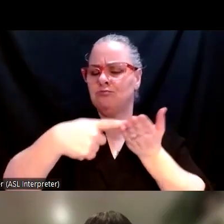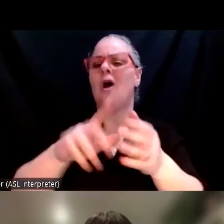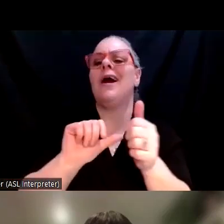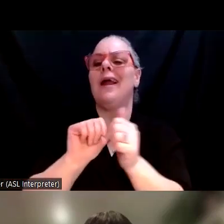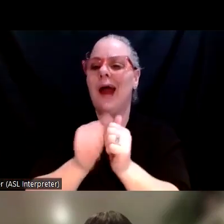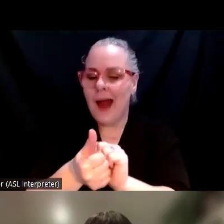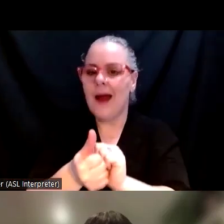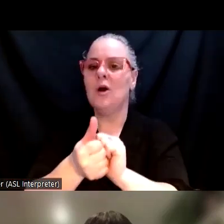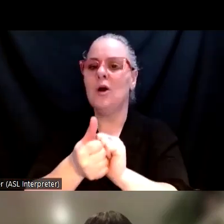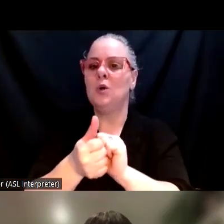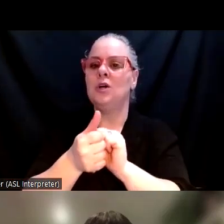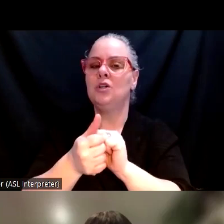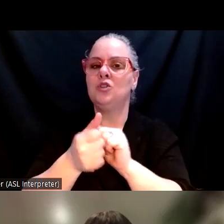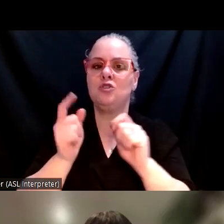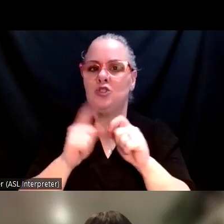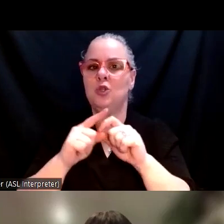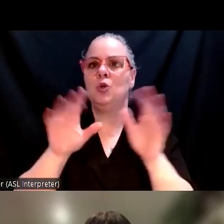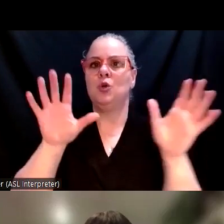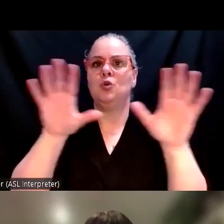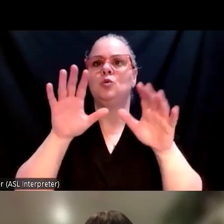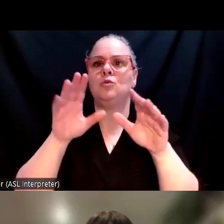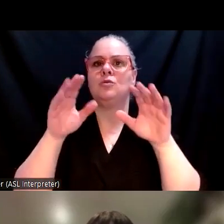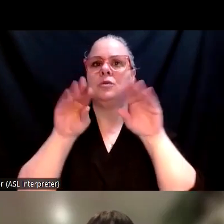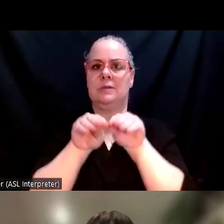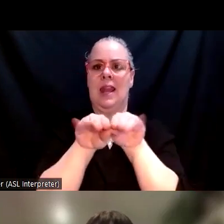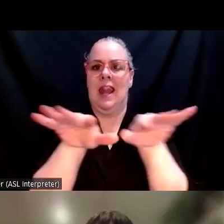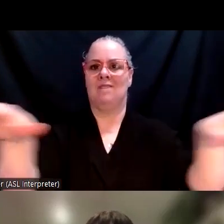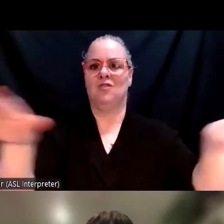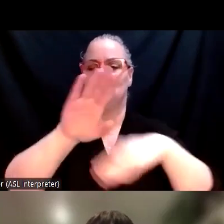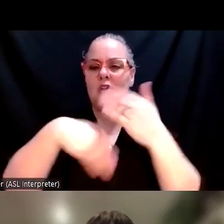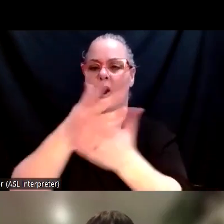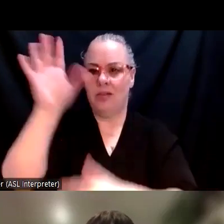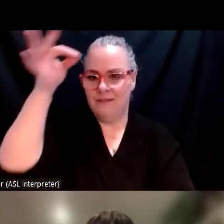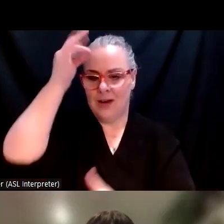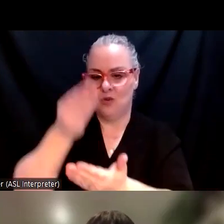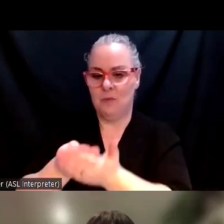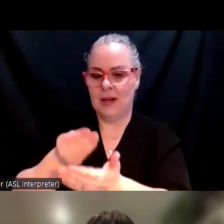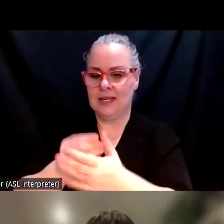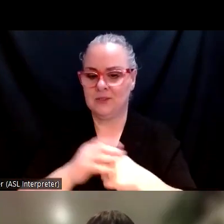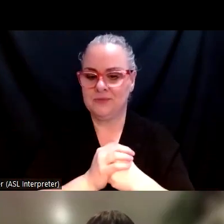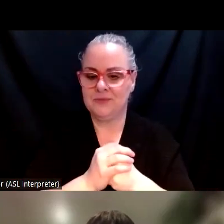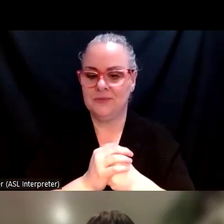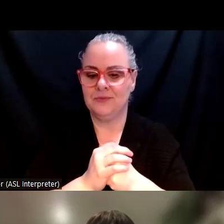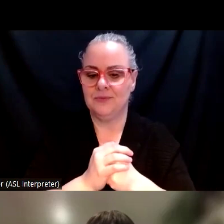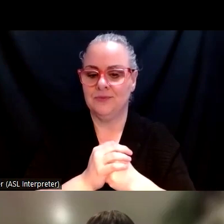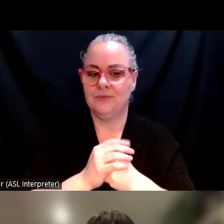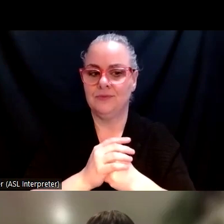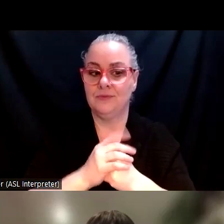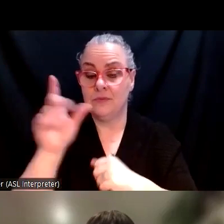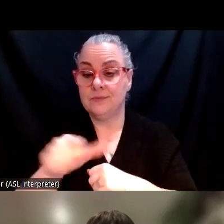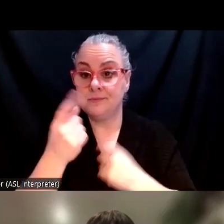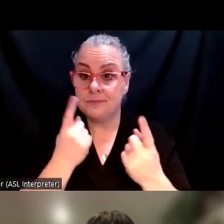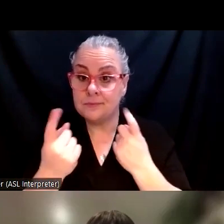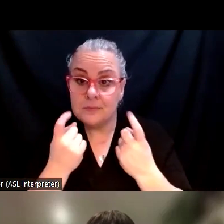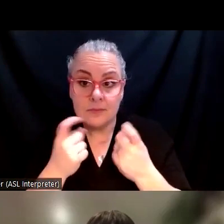how to leverage all of these federal funds. Are there any other